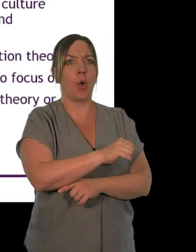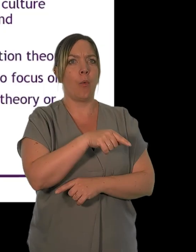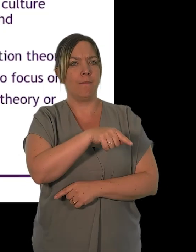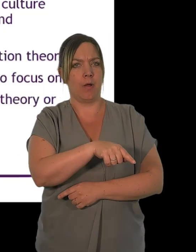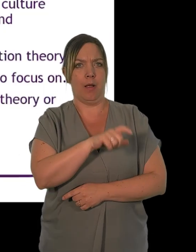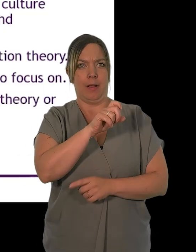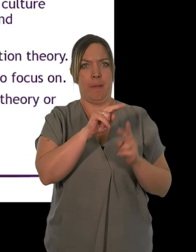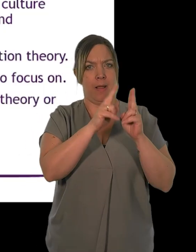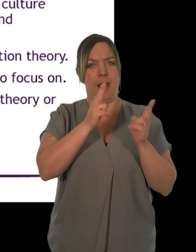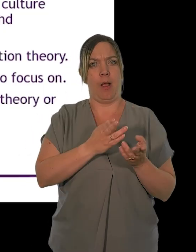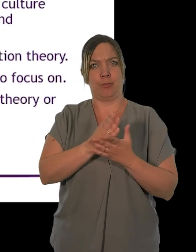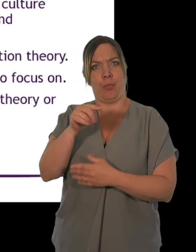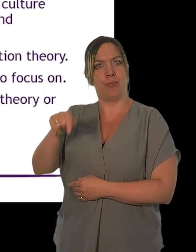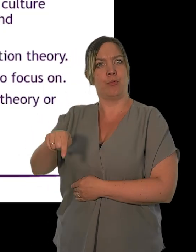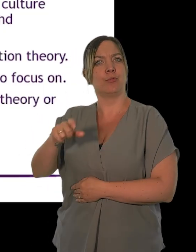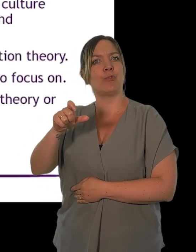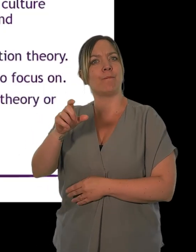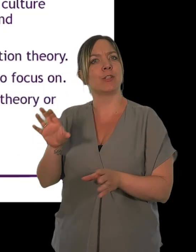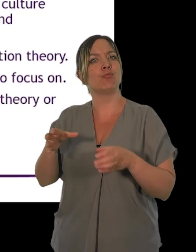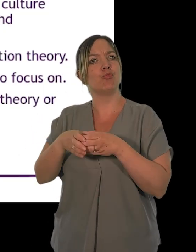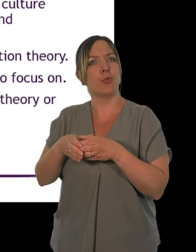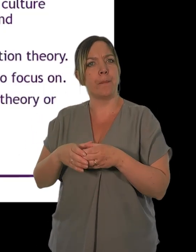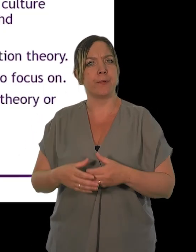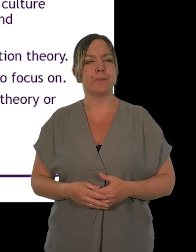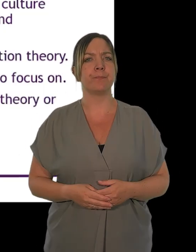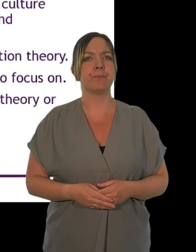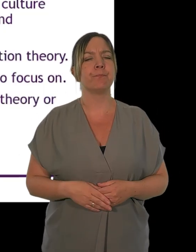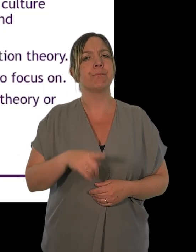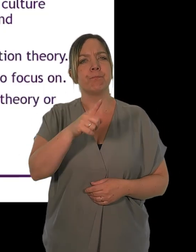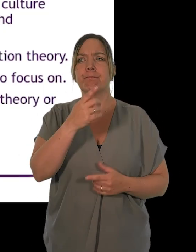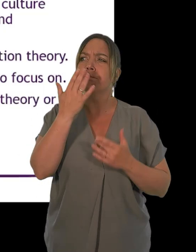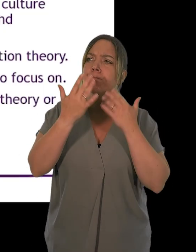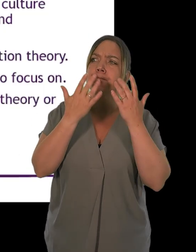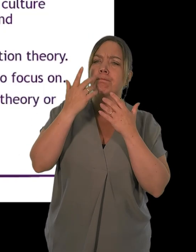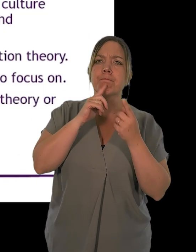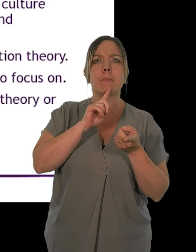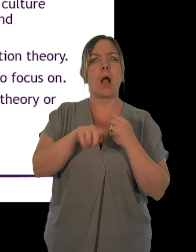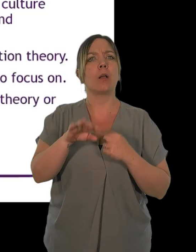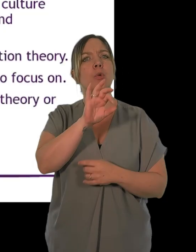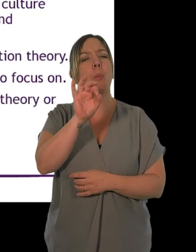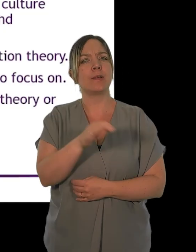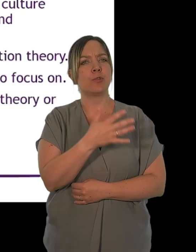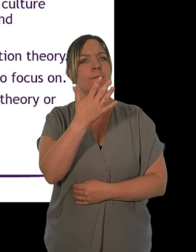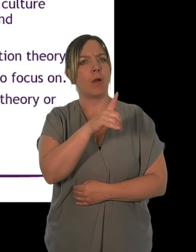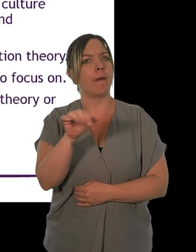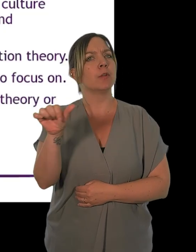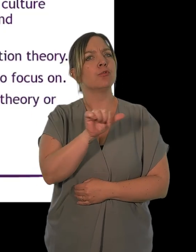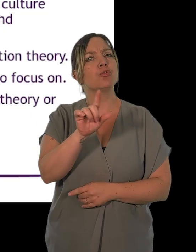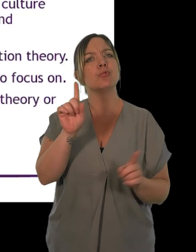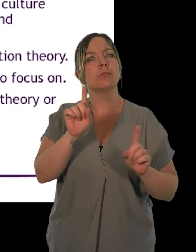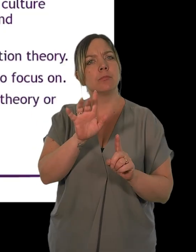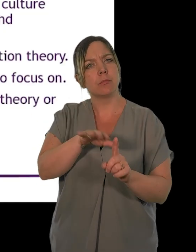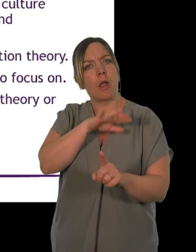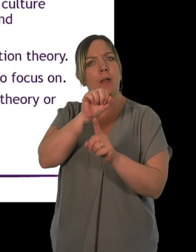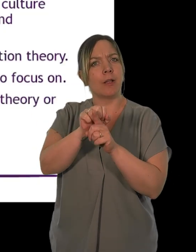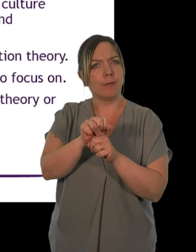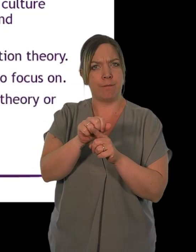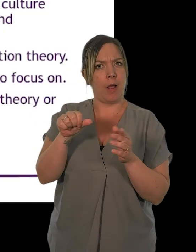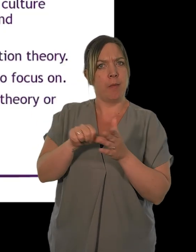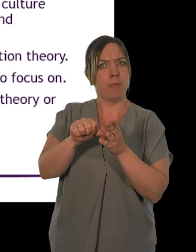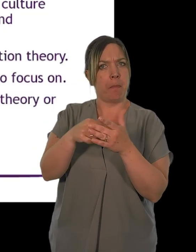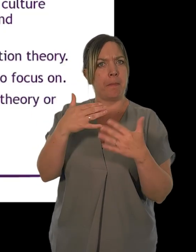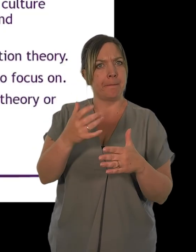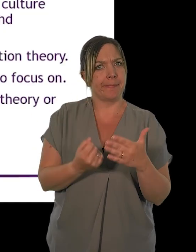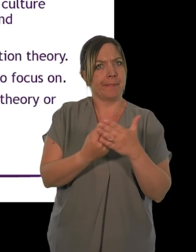answering question 5, you should start by identifying the problems that have arisen following the takeover of Calmere House